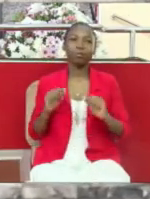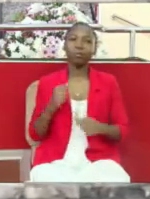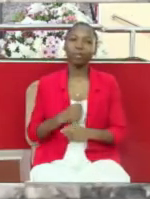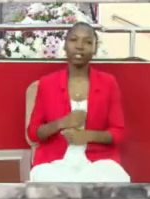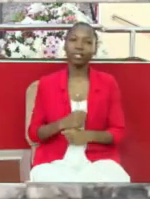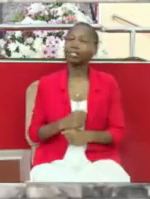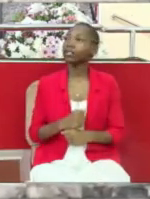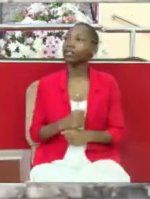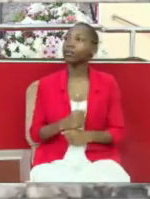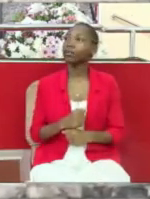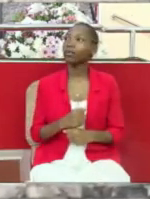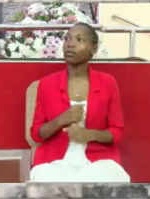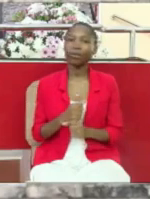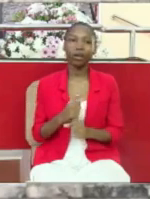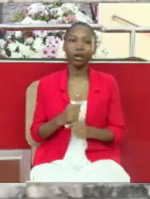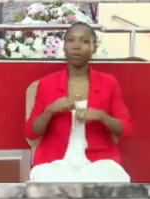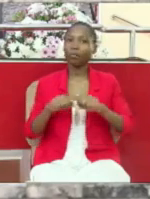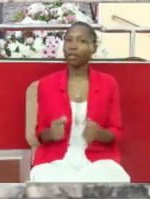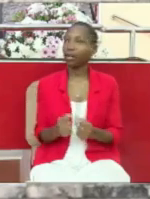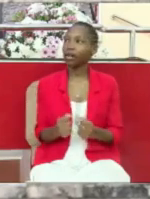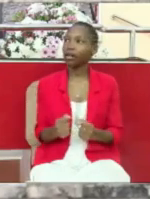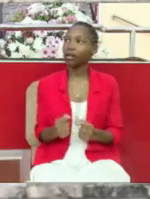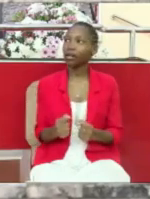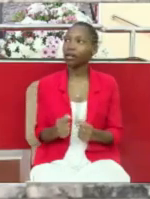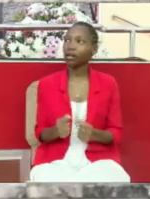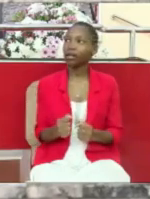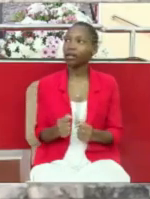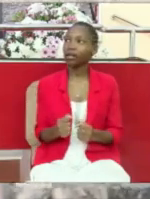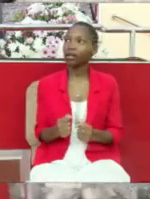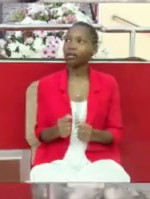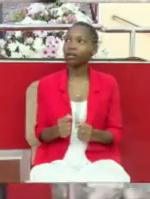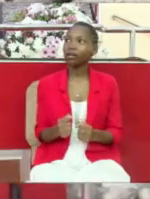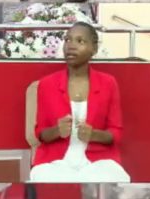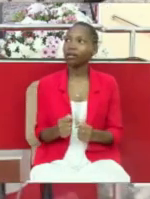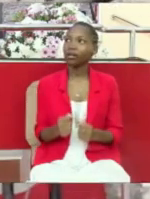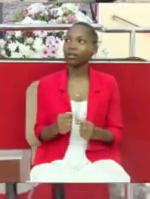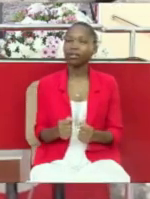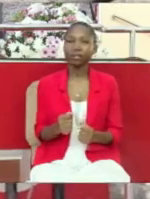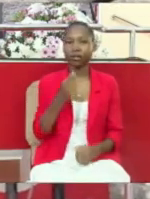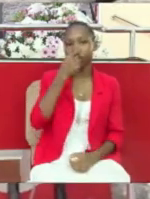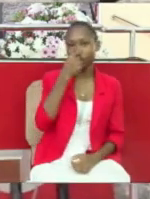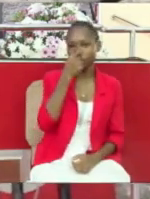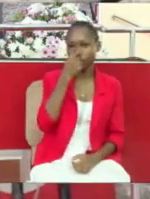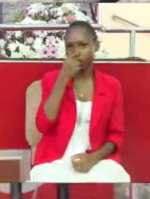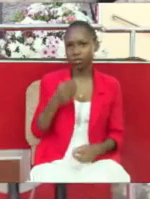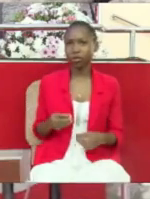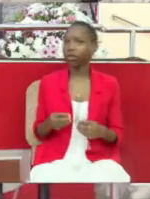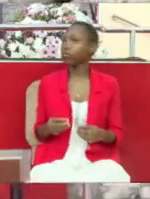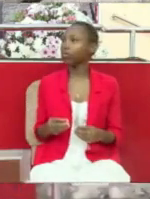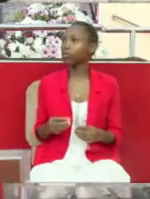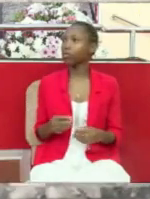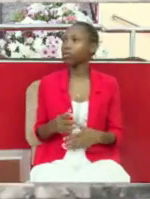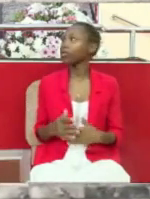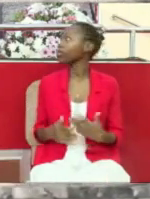jambo, you have to break the will of that bull, lazima uvunje jambo, so that this bull can be submissive, ili huyo fahali awe